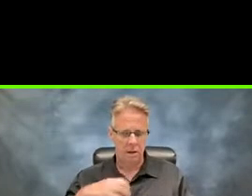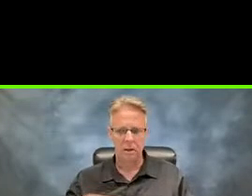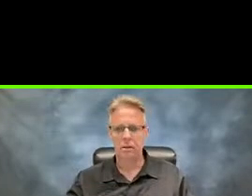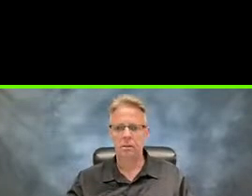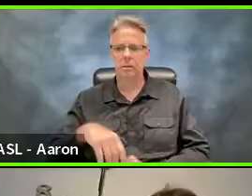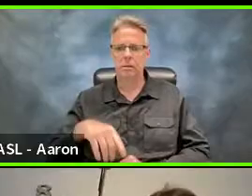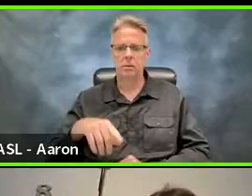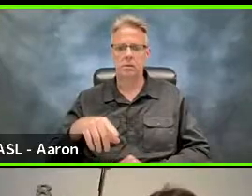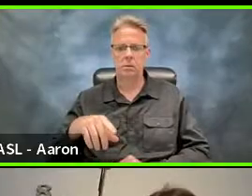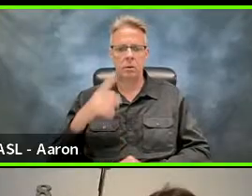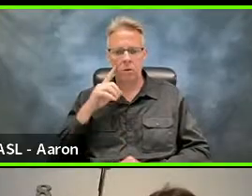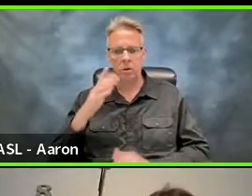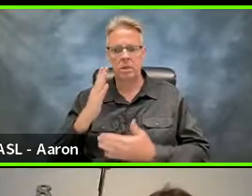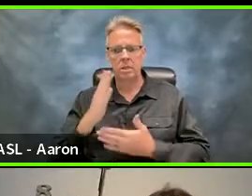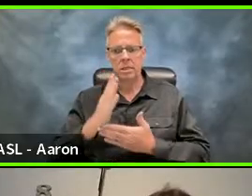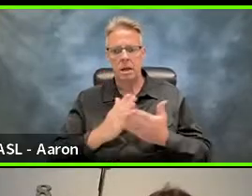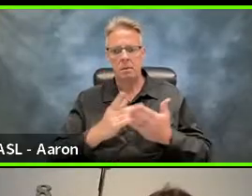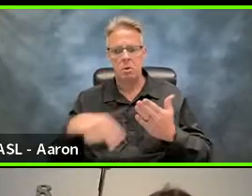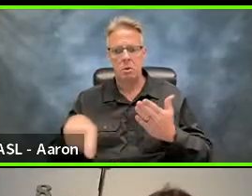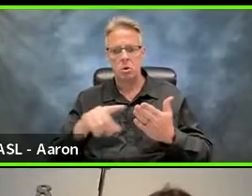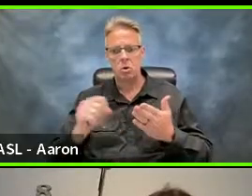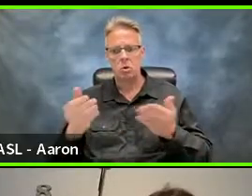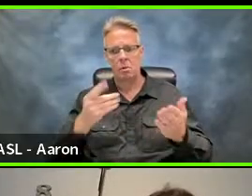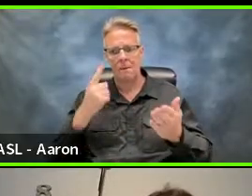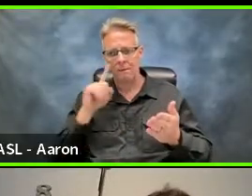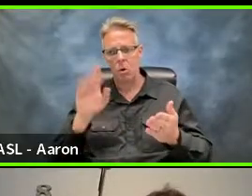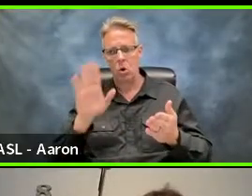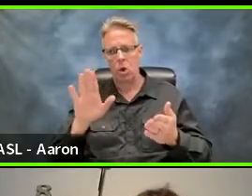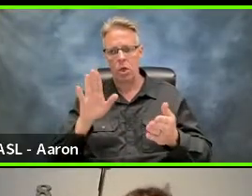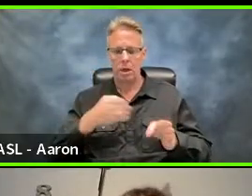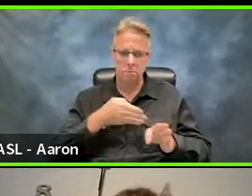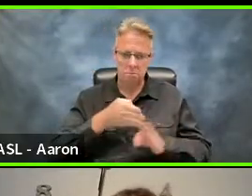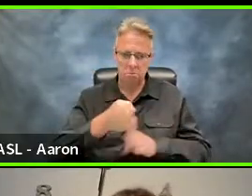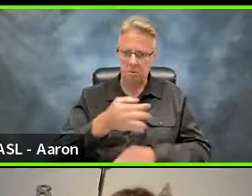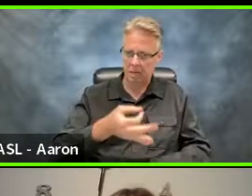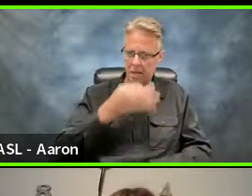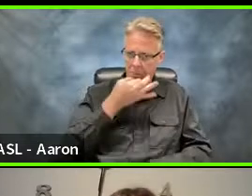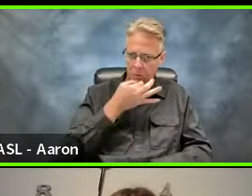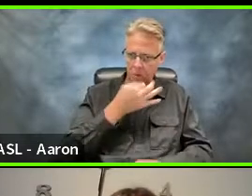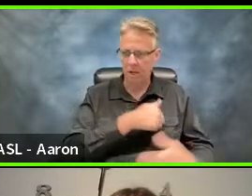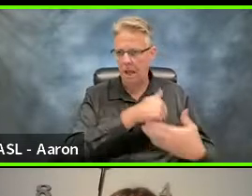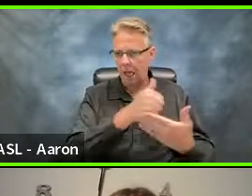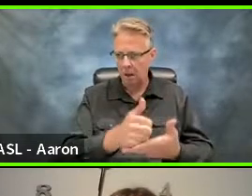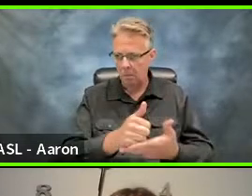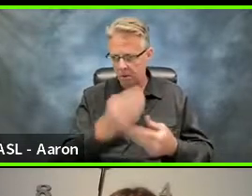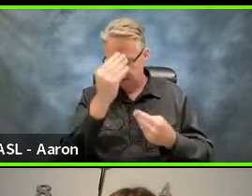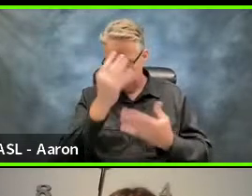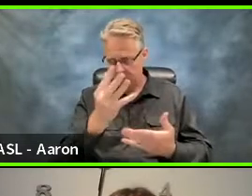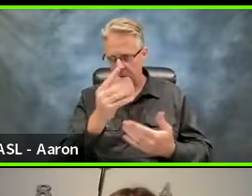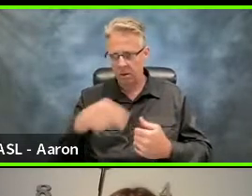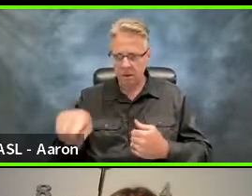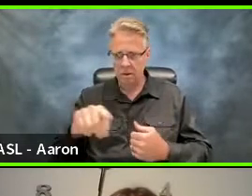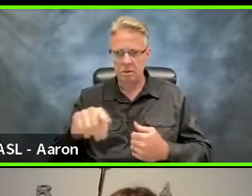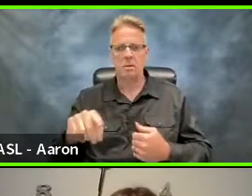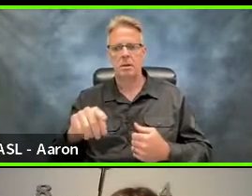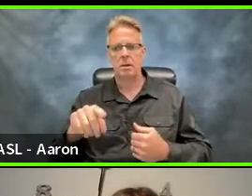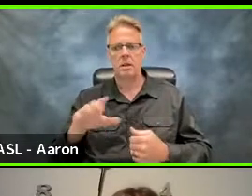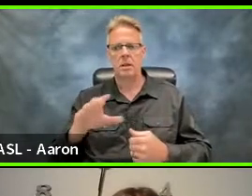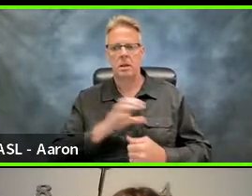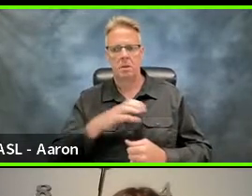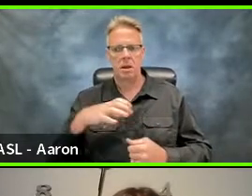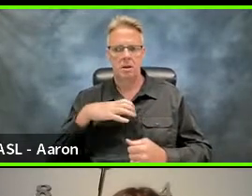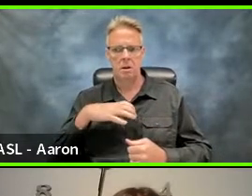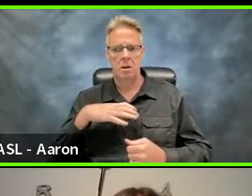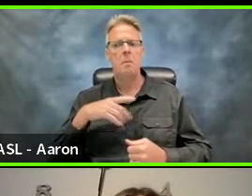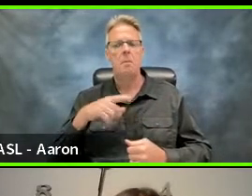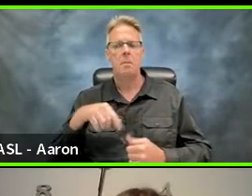to have some folks serve as subject matter experts to help inform the committee. They may not be on it,